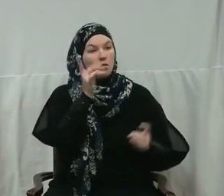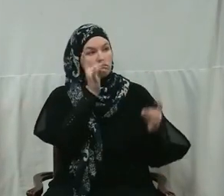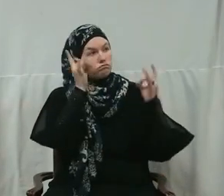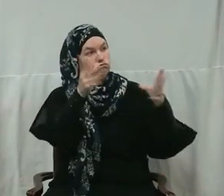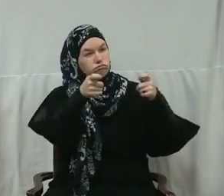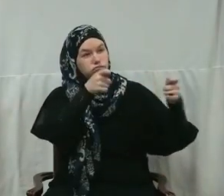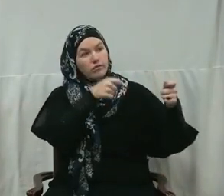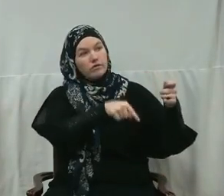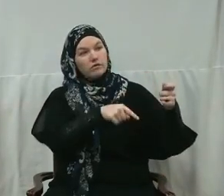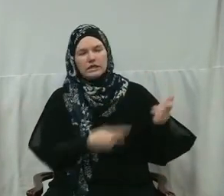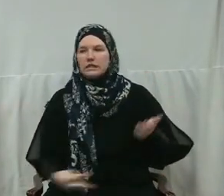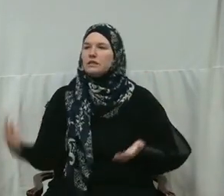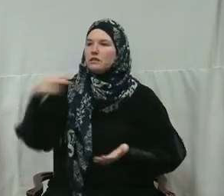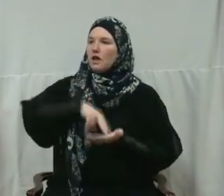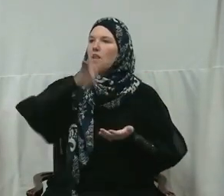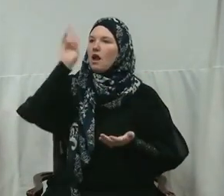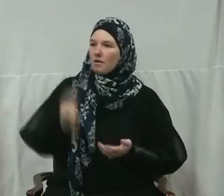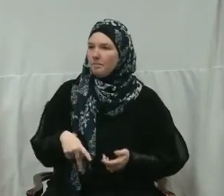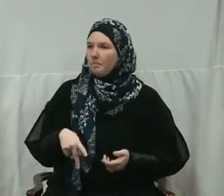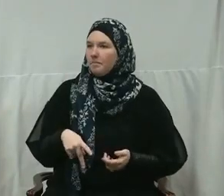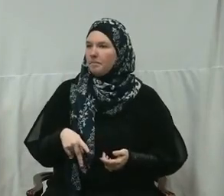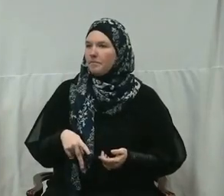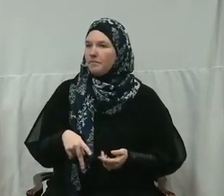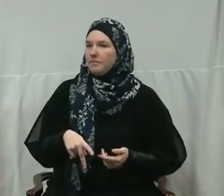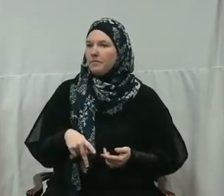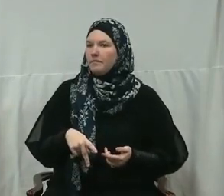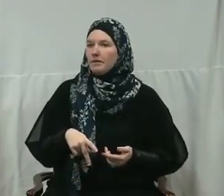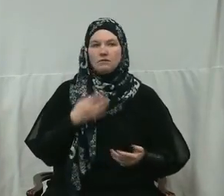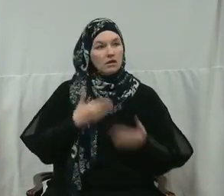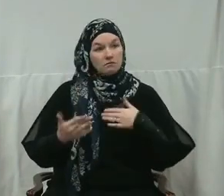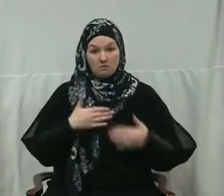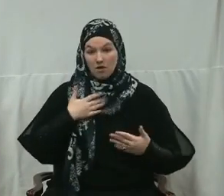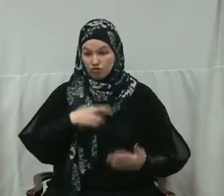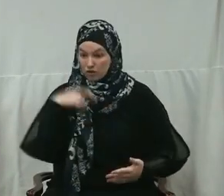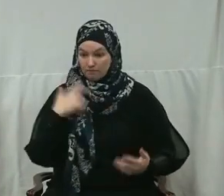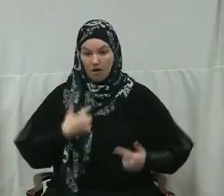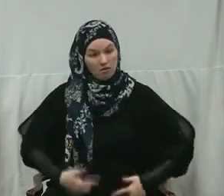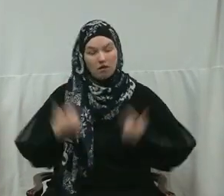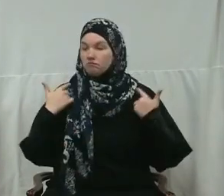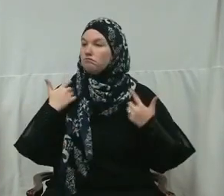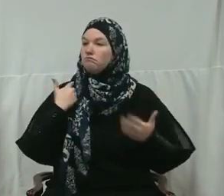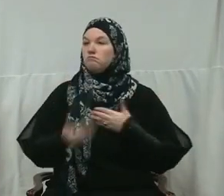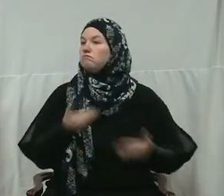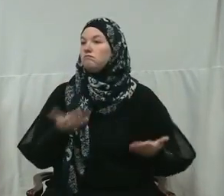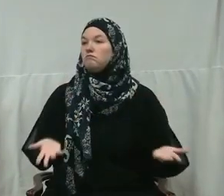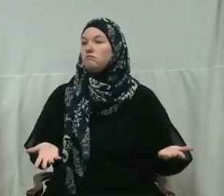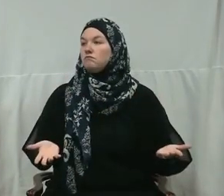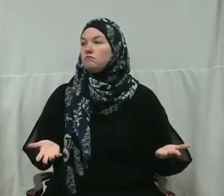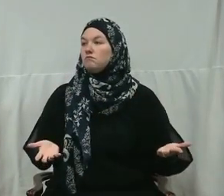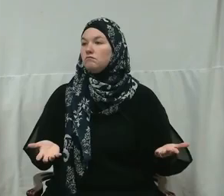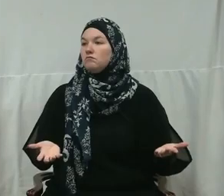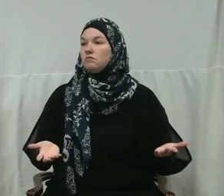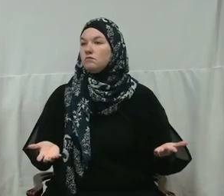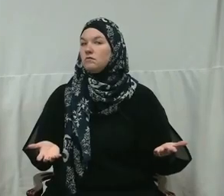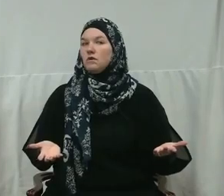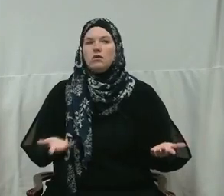is to stand up even if it is his life on the line. You cannot fight back without expecting